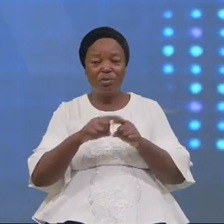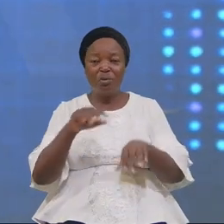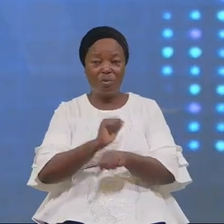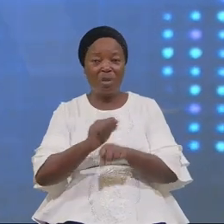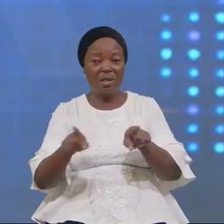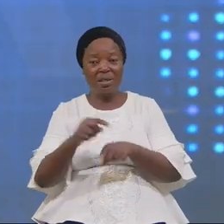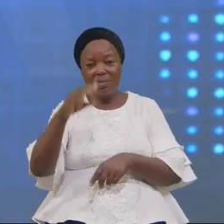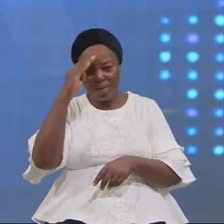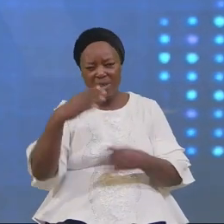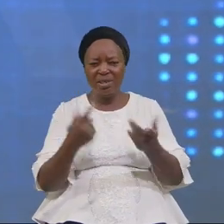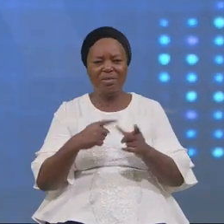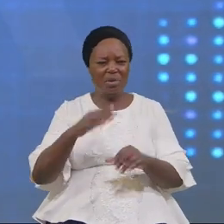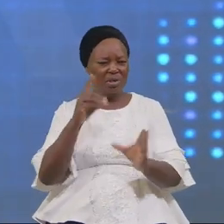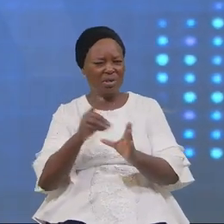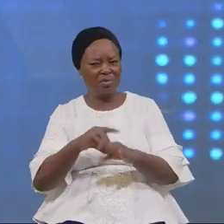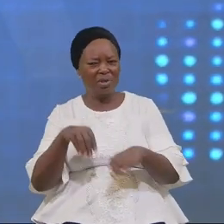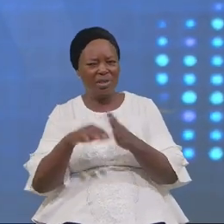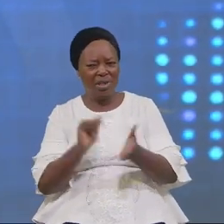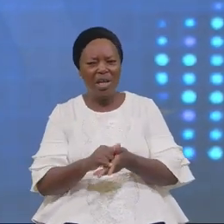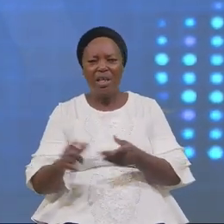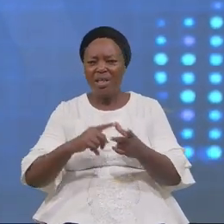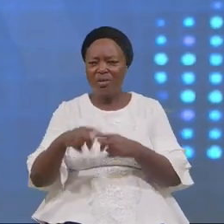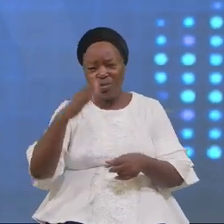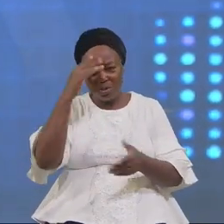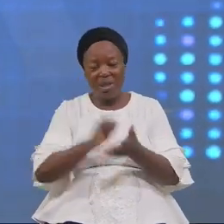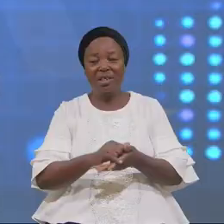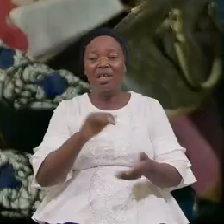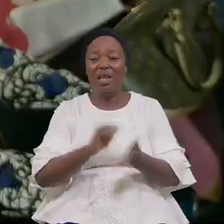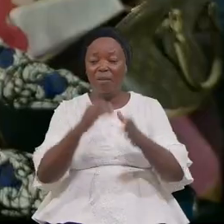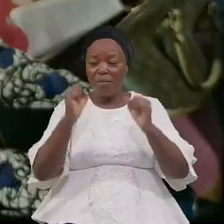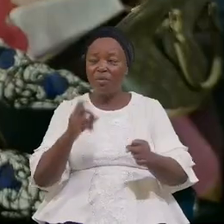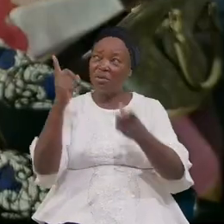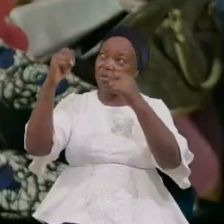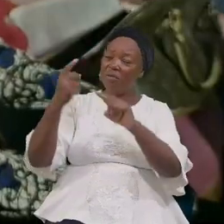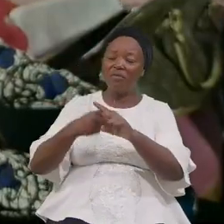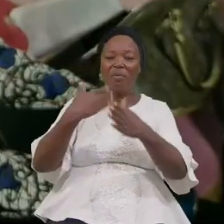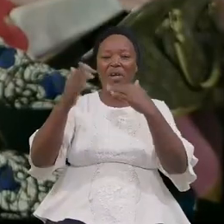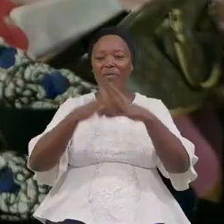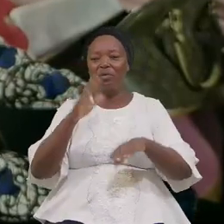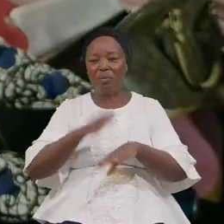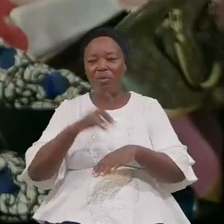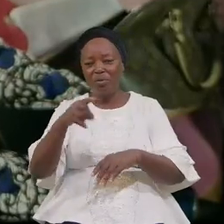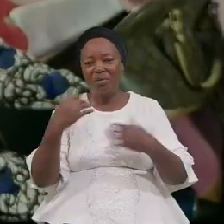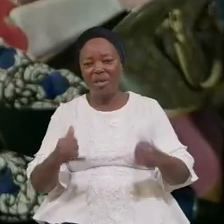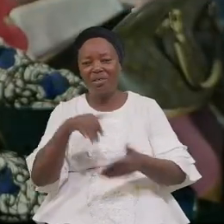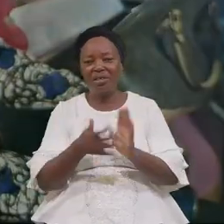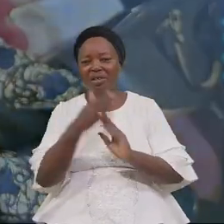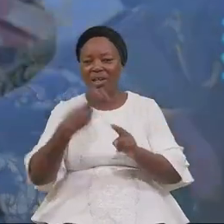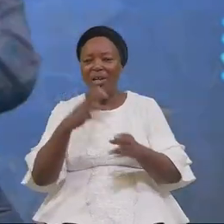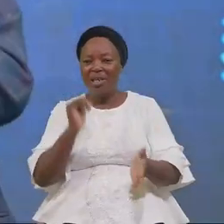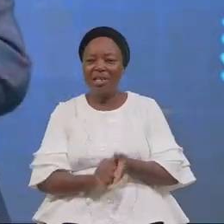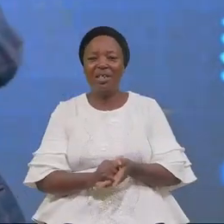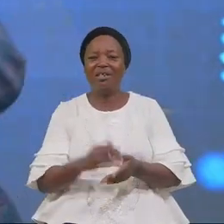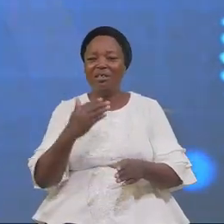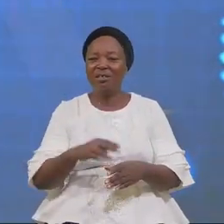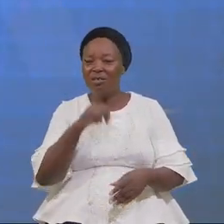power coming from on high. Power coming upon your life. That incompleteness in your life